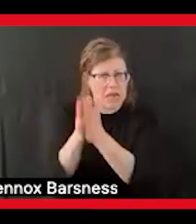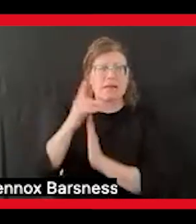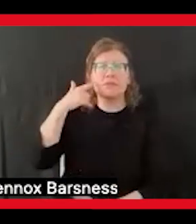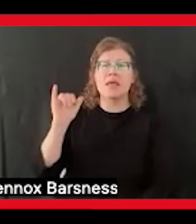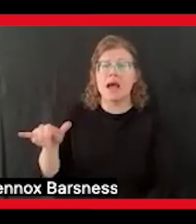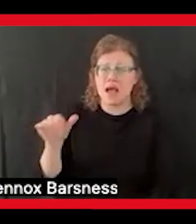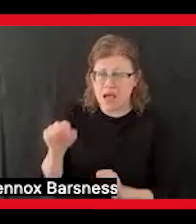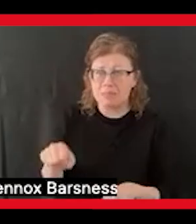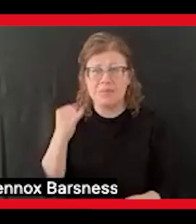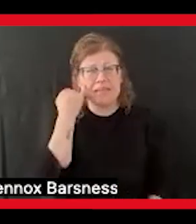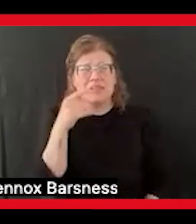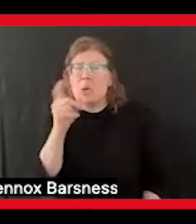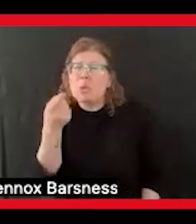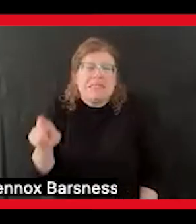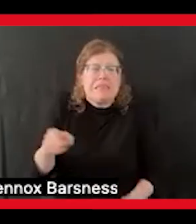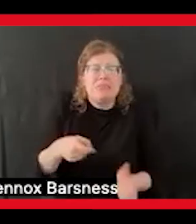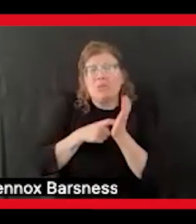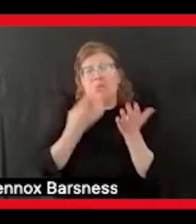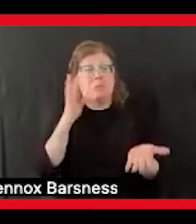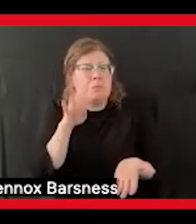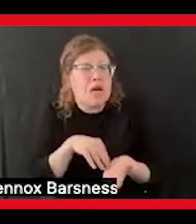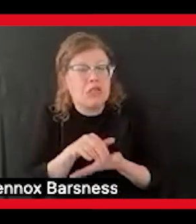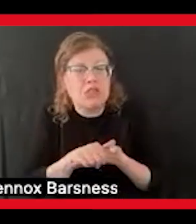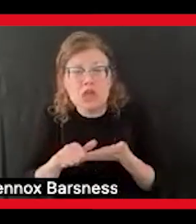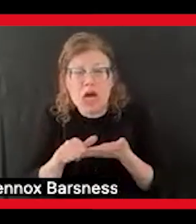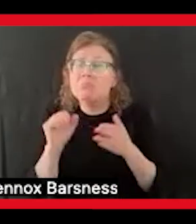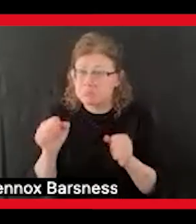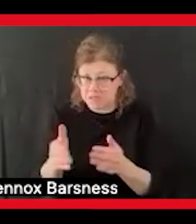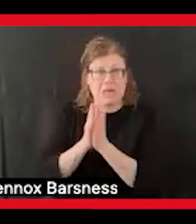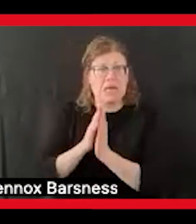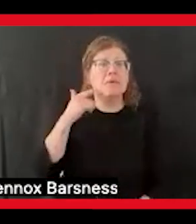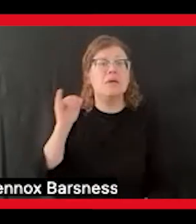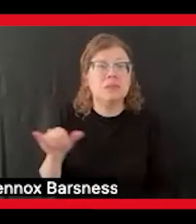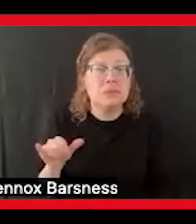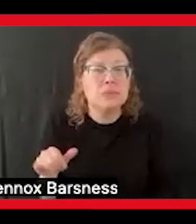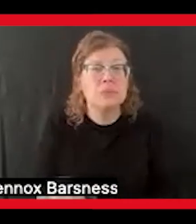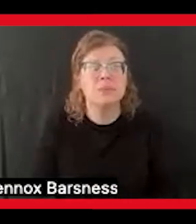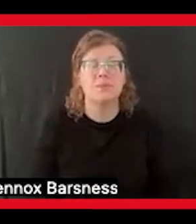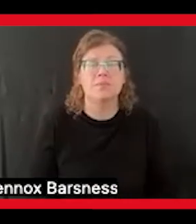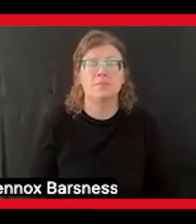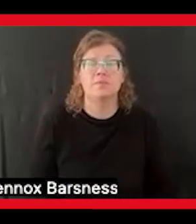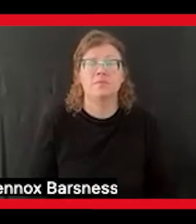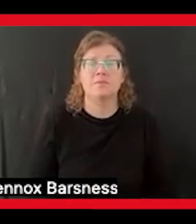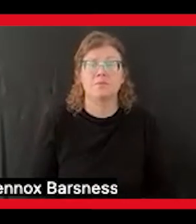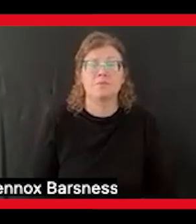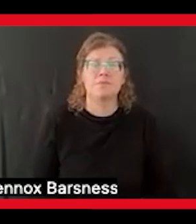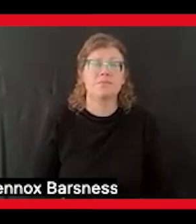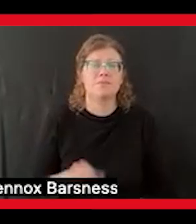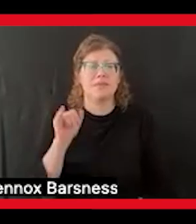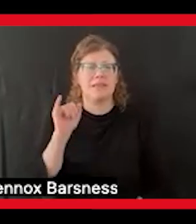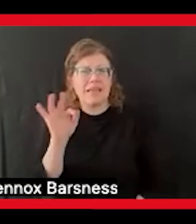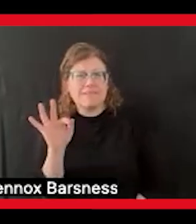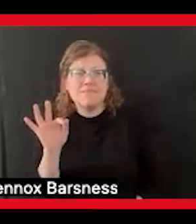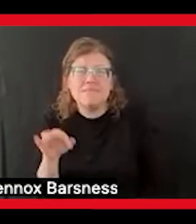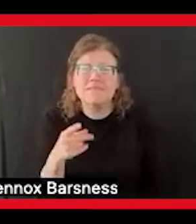that. In the same vein, if your project requires over $30,000, say $50,000, you should